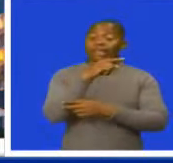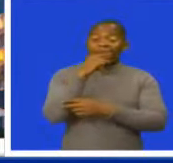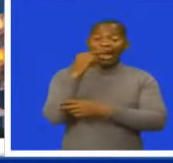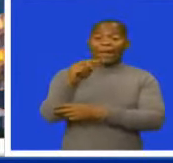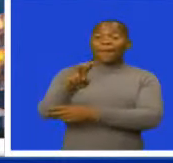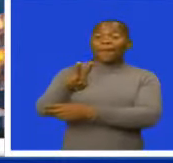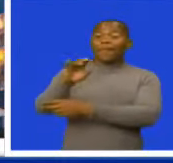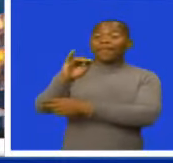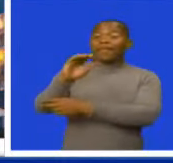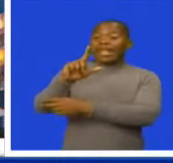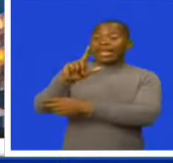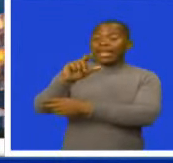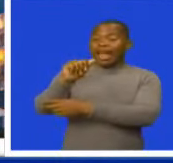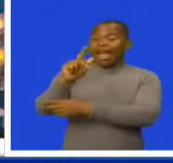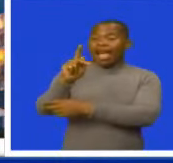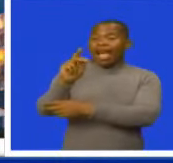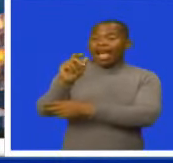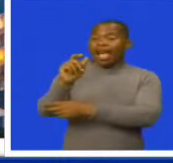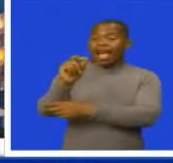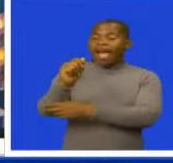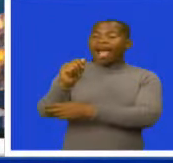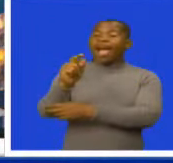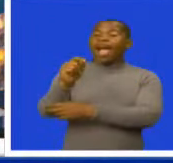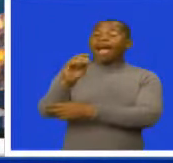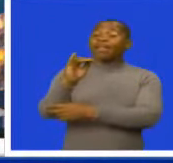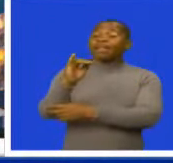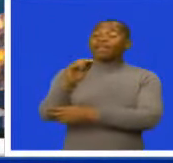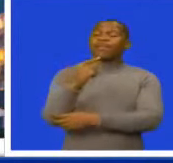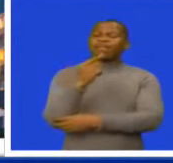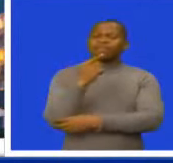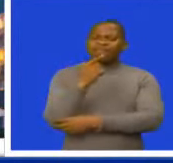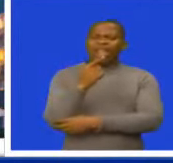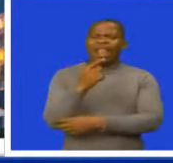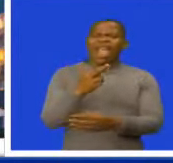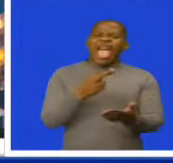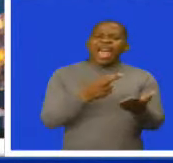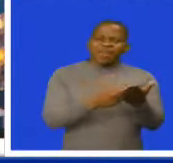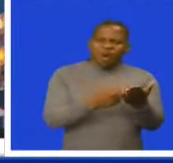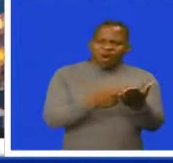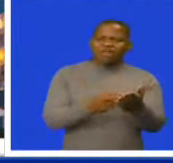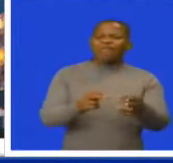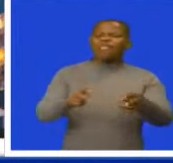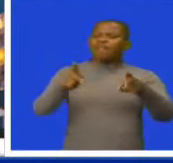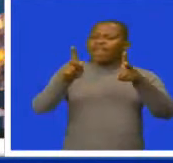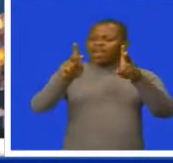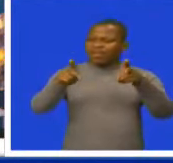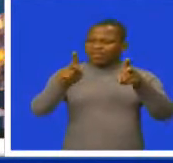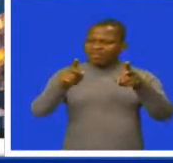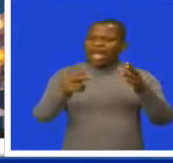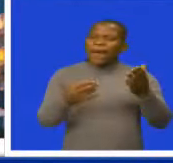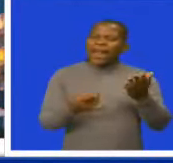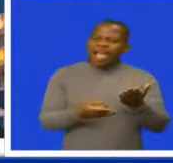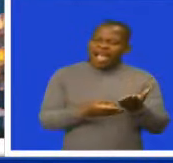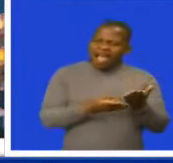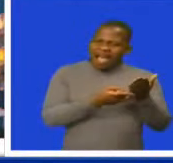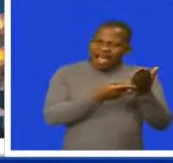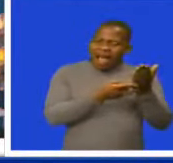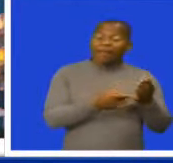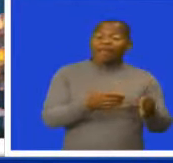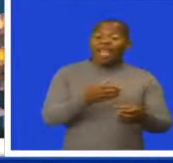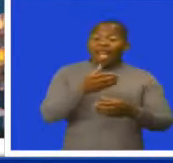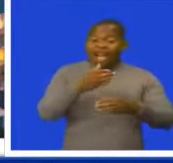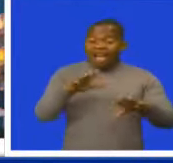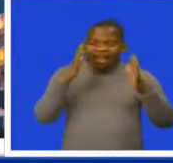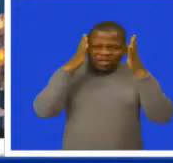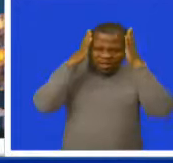semvelo utawusita ngekutsi kubonakale kutsi livela kangwane lingathuthuka kanjani. Indvuna ke beyikhuluma ngesikhatsi kubukwa